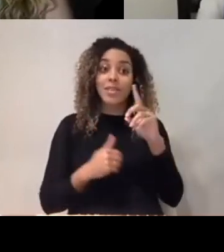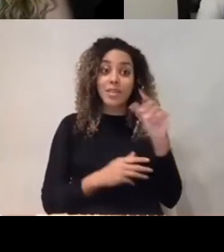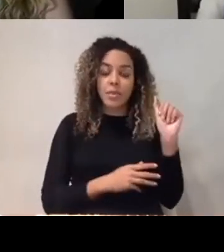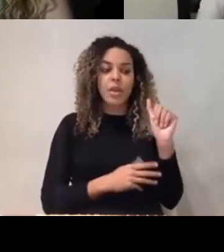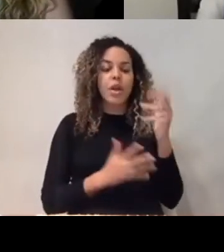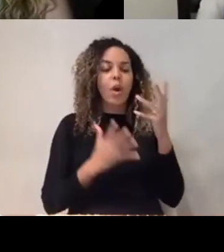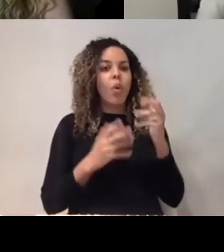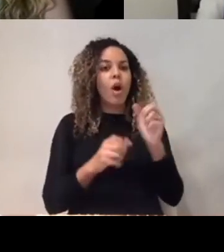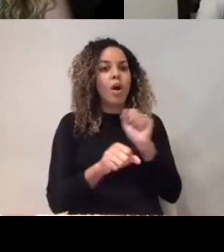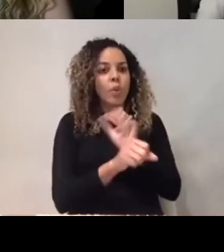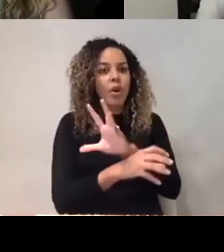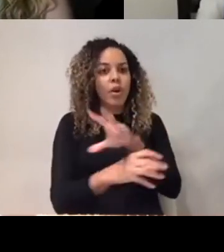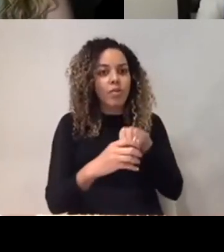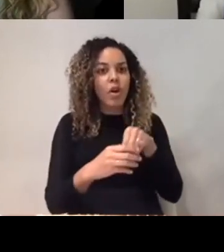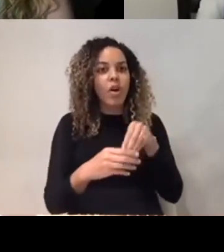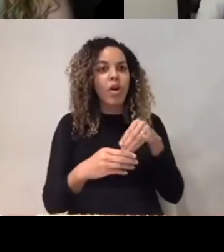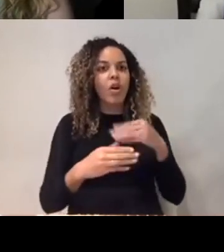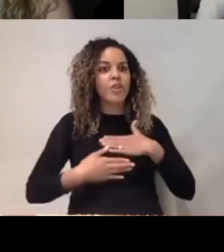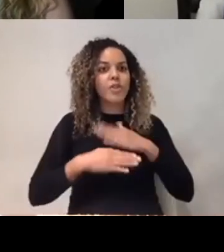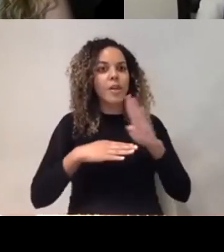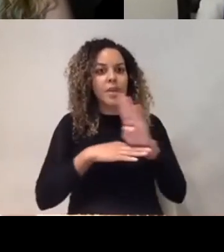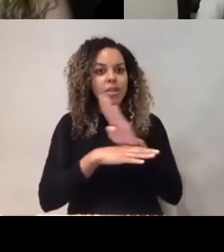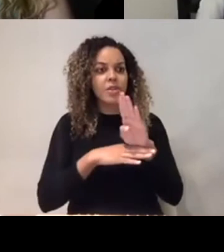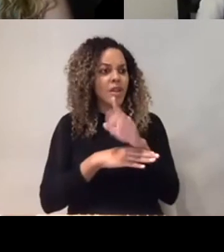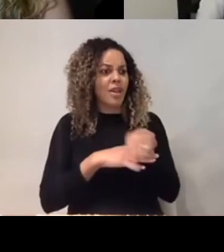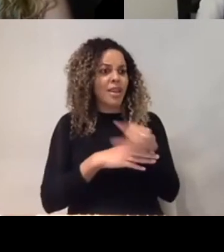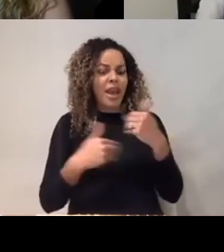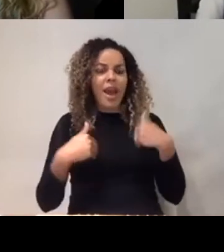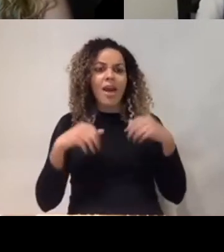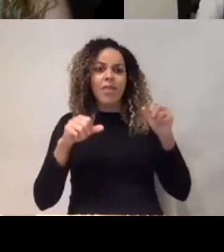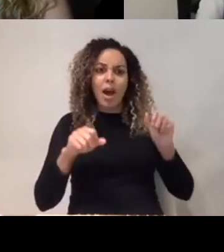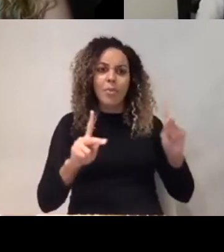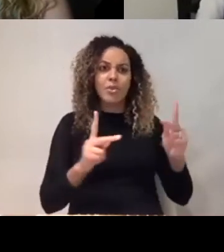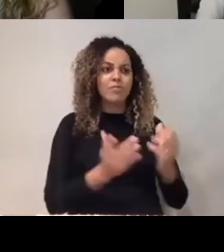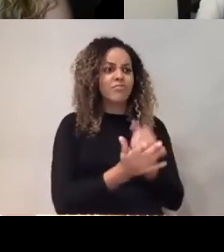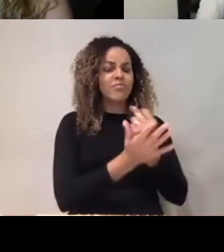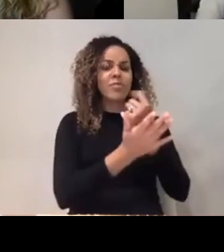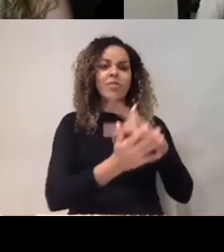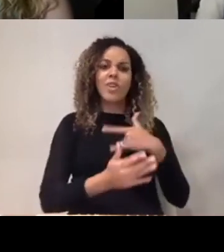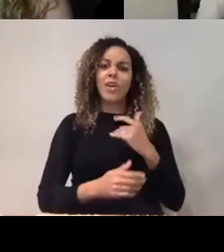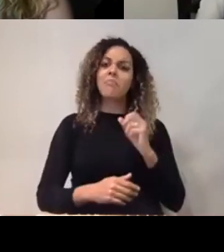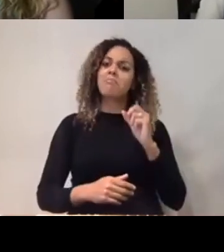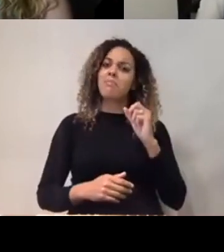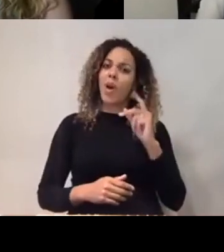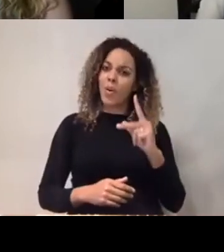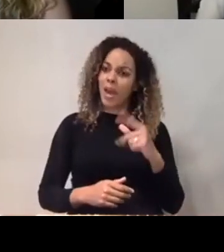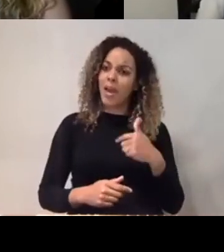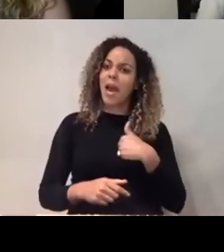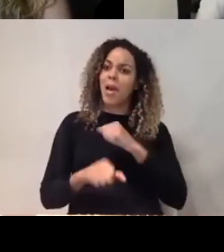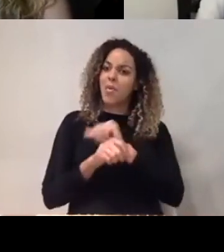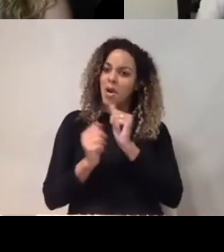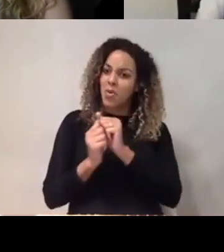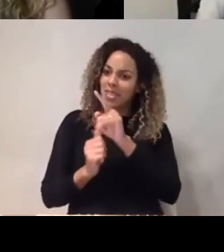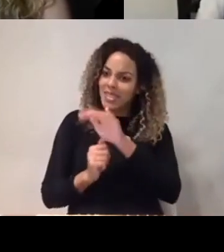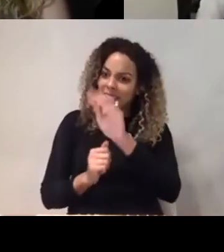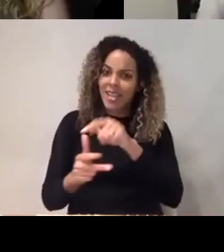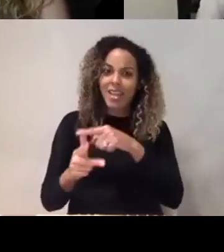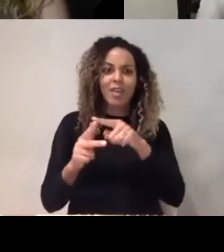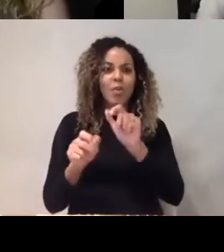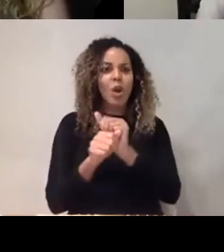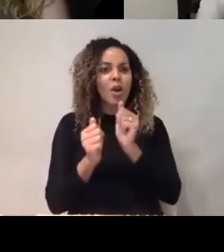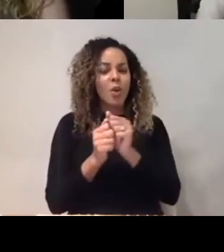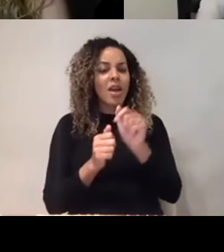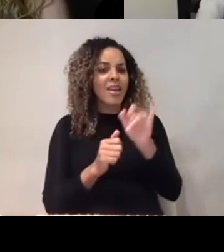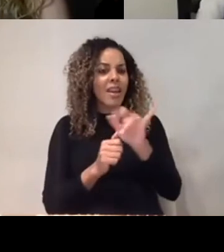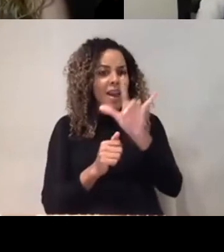in the industry to get those opportunities because then they're like, oh, okay, we worked with Steve, we worked with Kayla, and it wasn't all that. So then, hey,